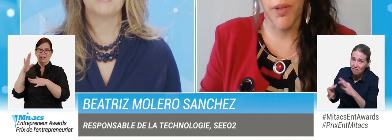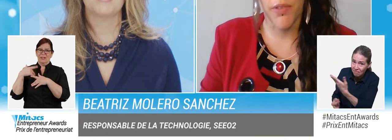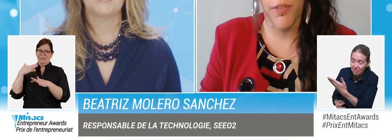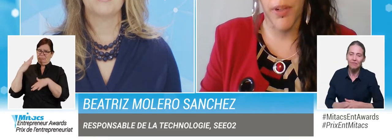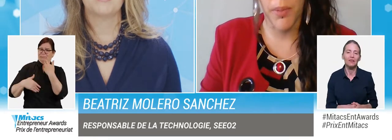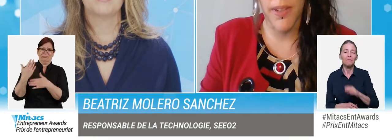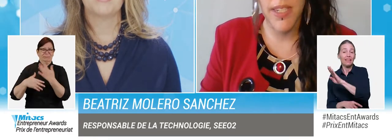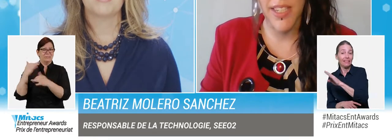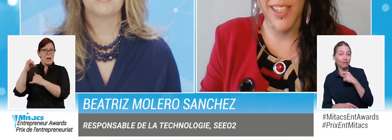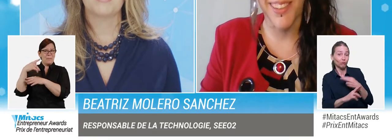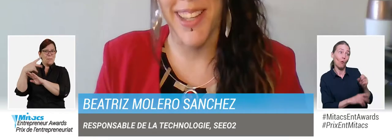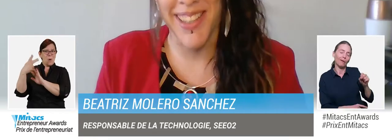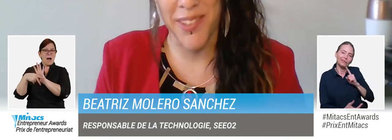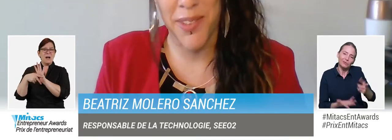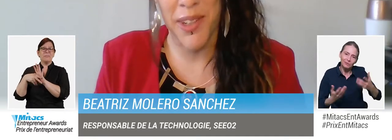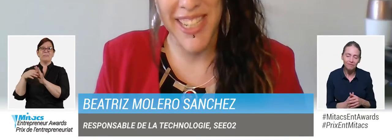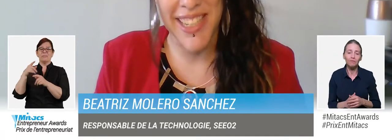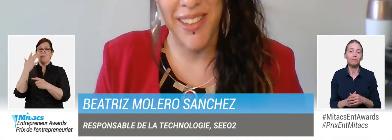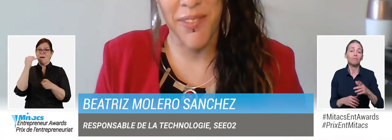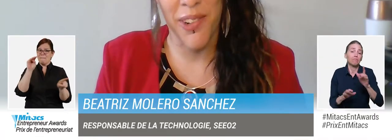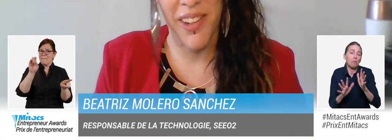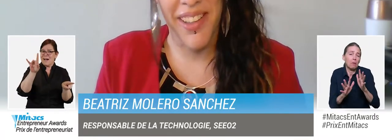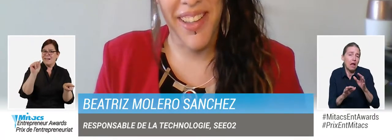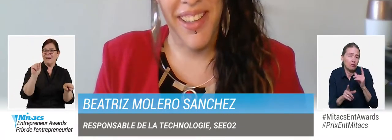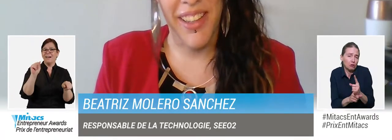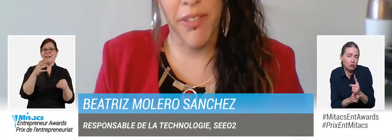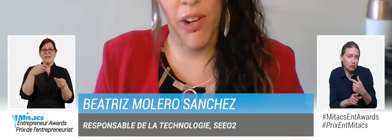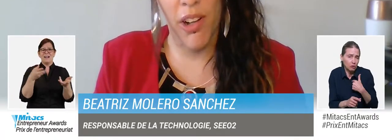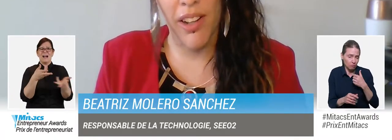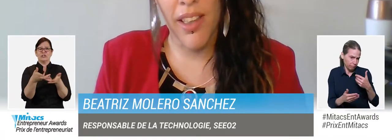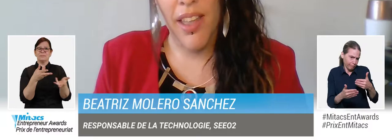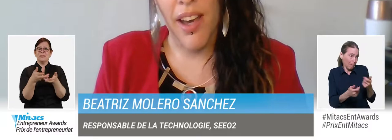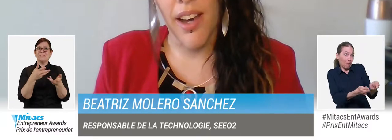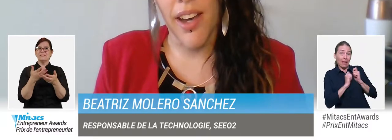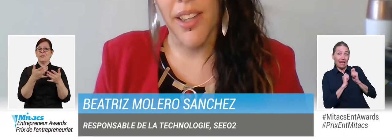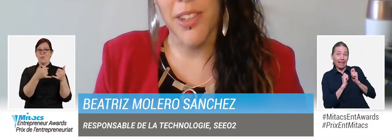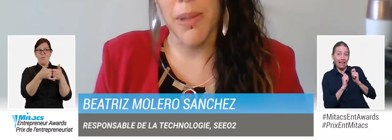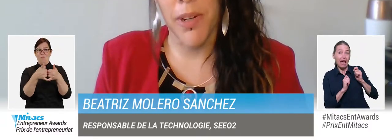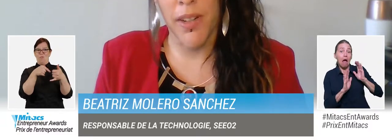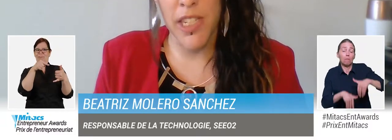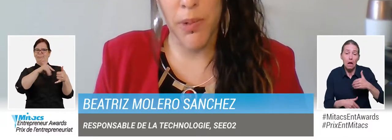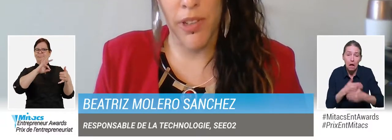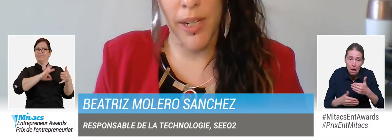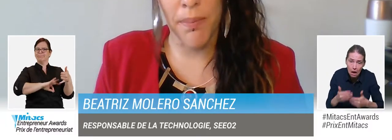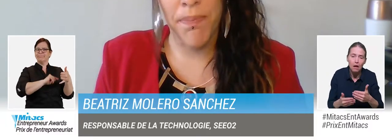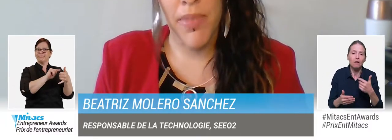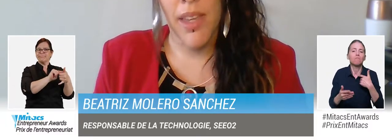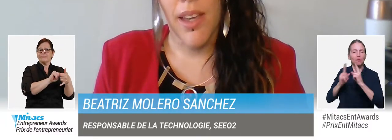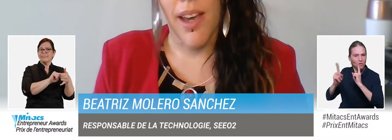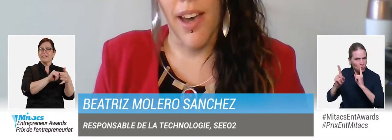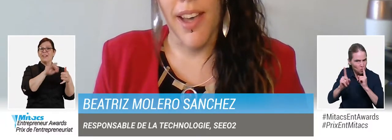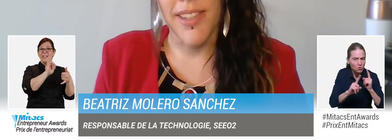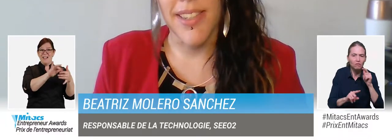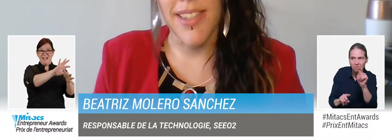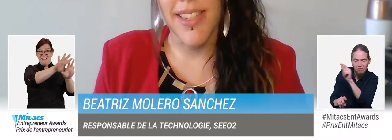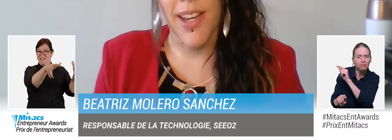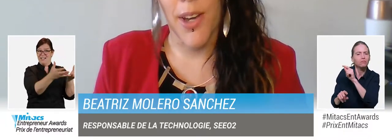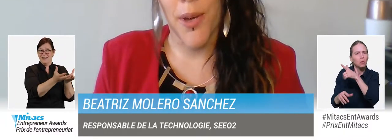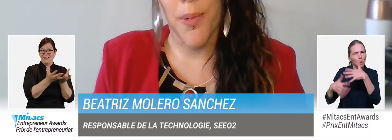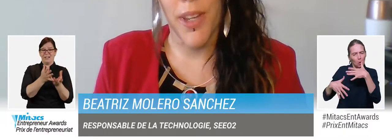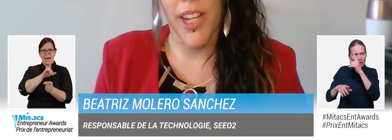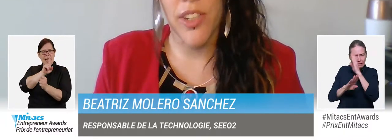Oslo in Norway for 4 months at the end of 2019 in the fall to be part of this program.